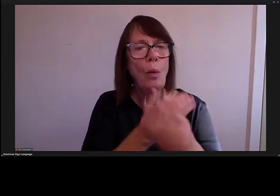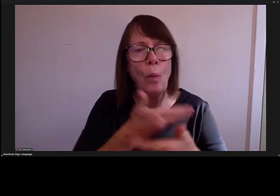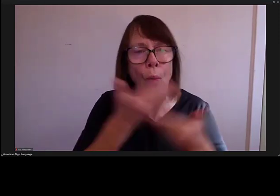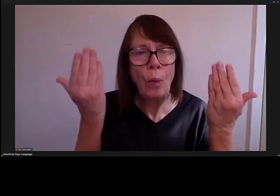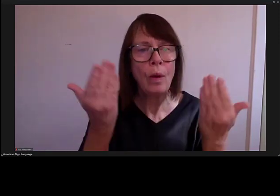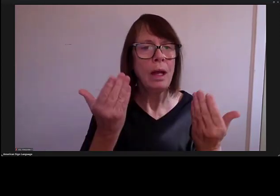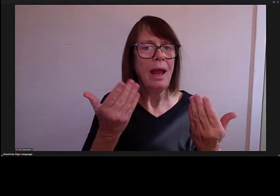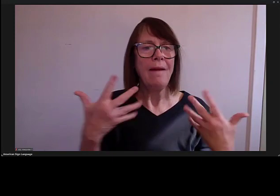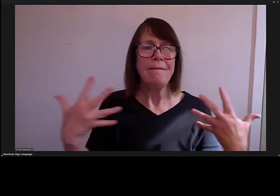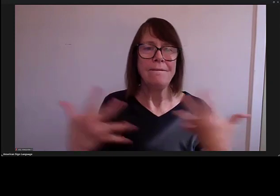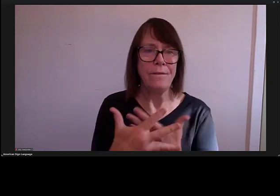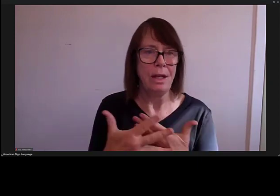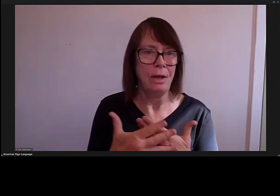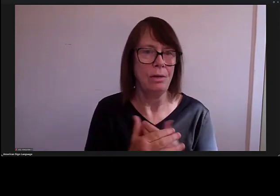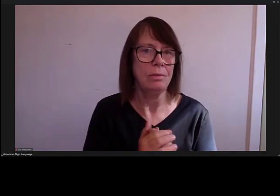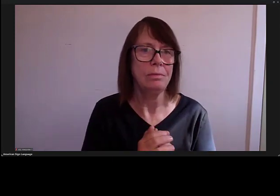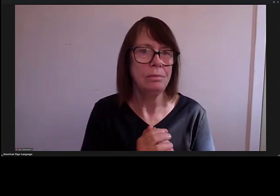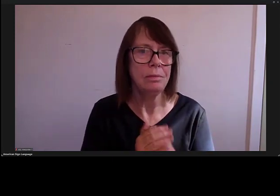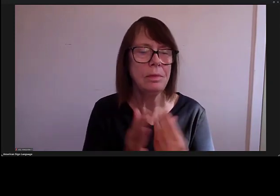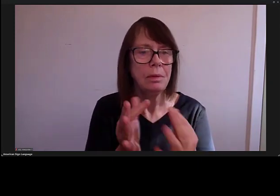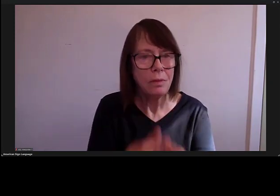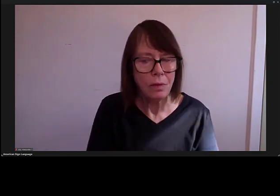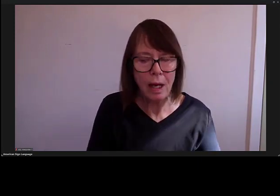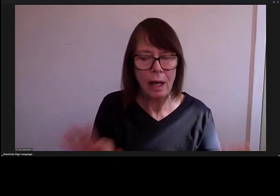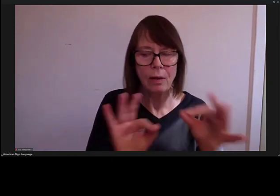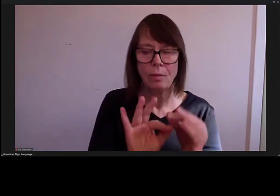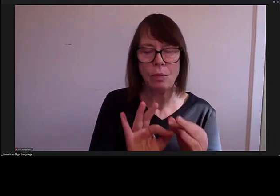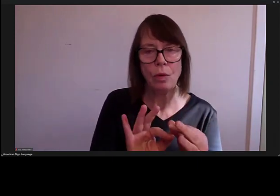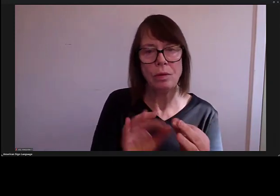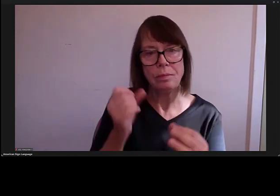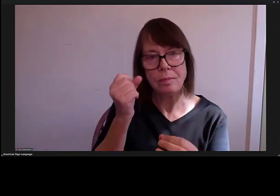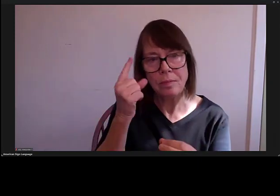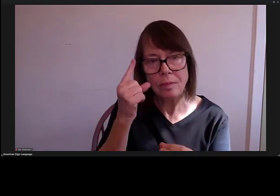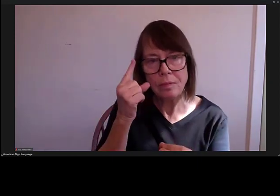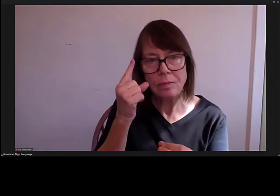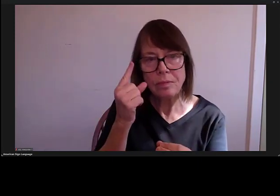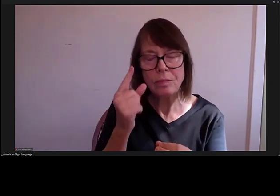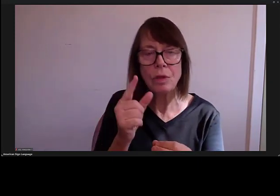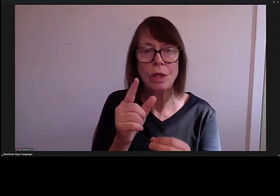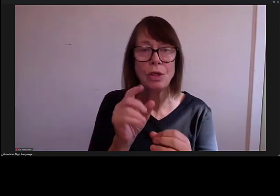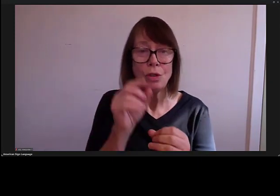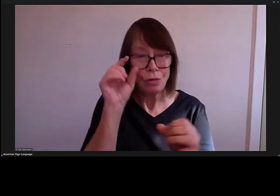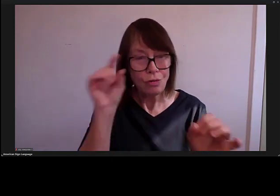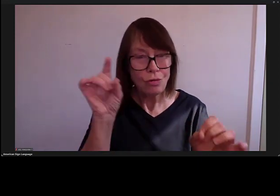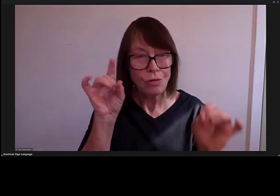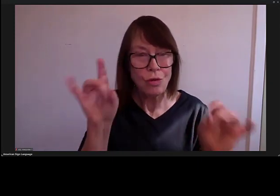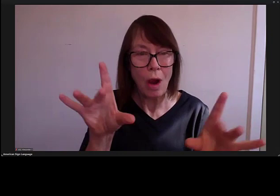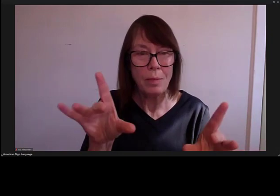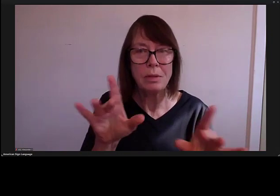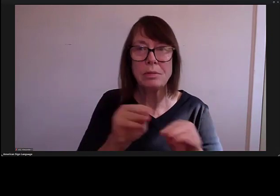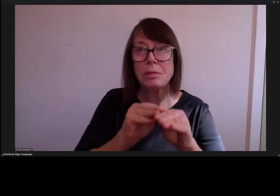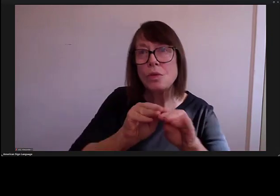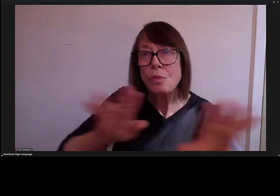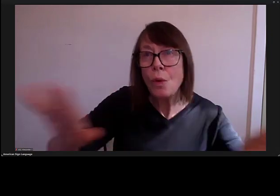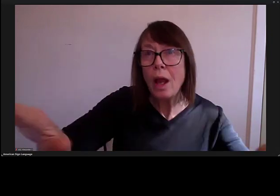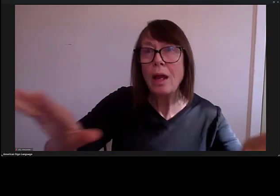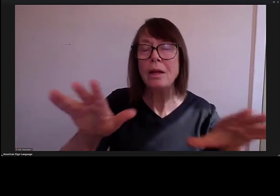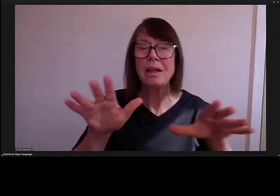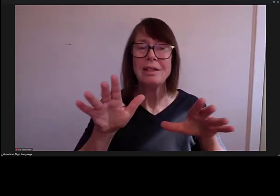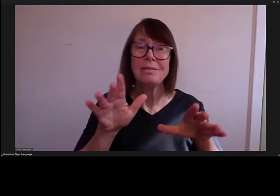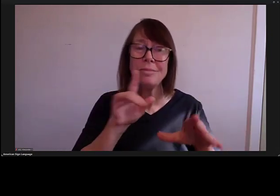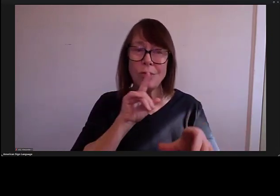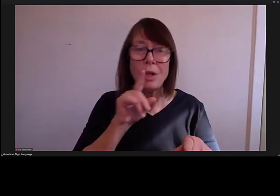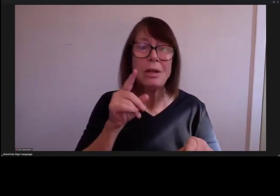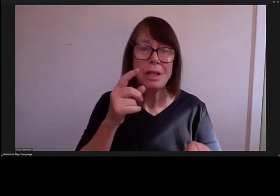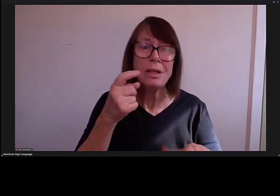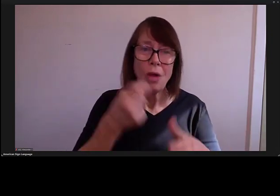fear. So it's important for us to understand that trauma is widespread, it's a harmful and costly public